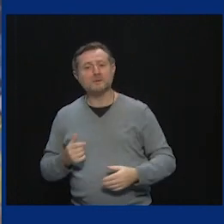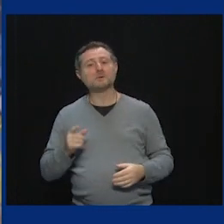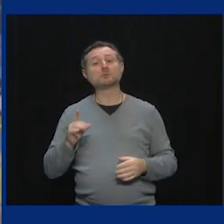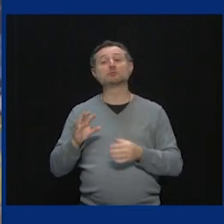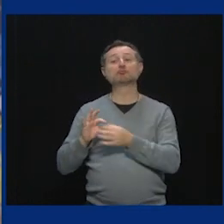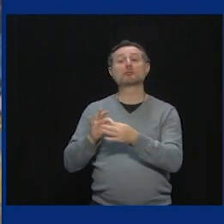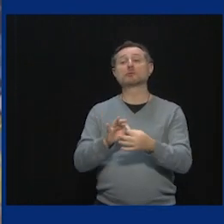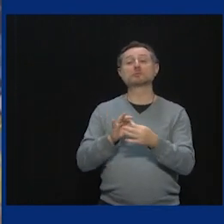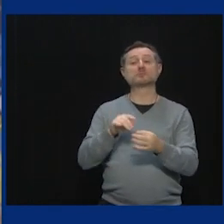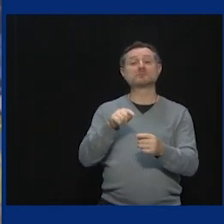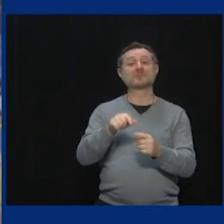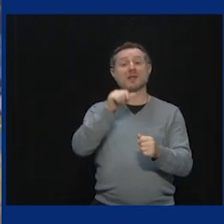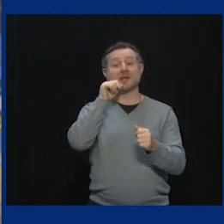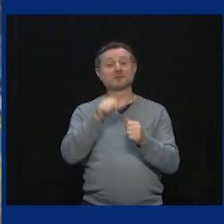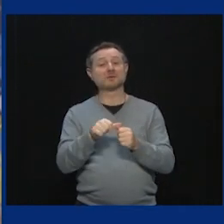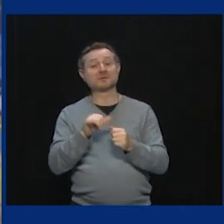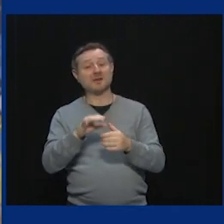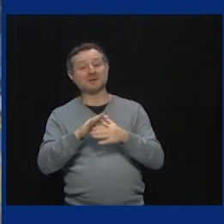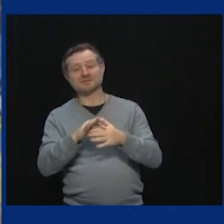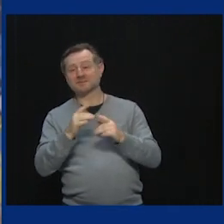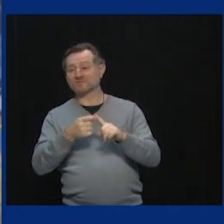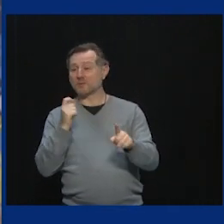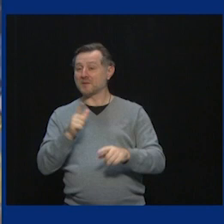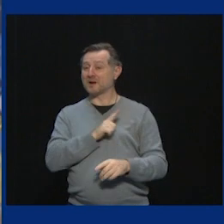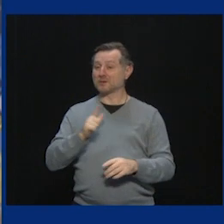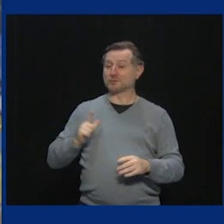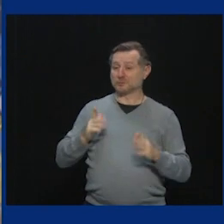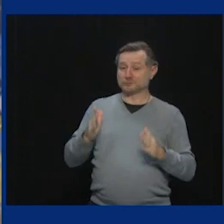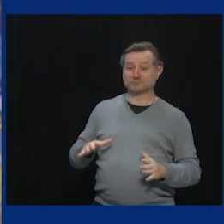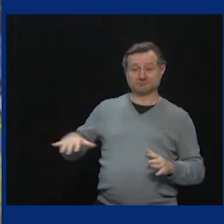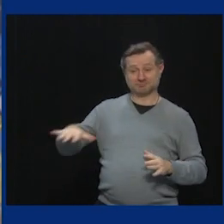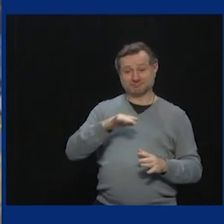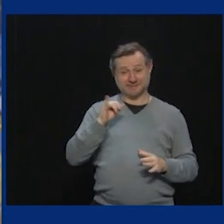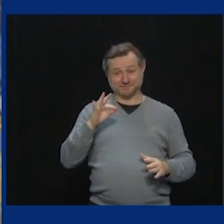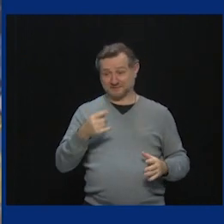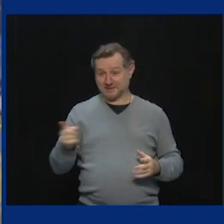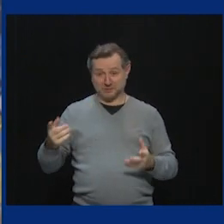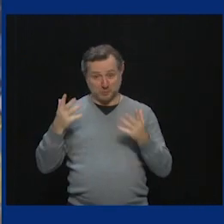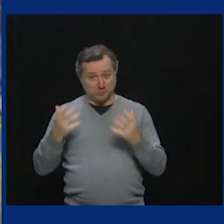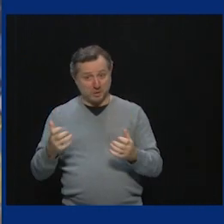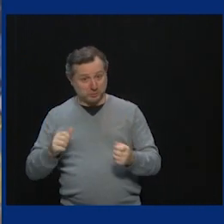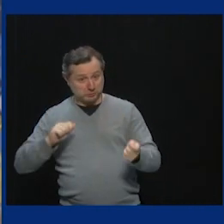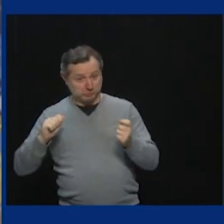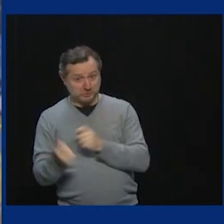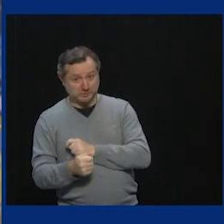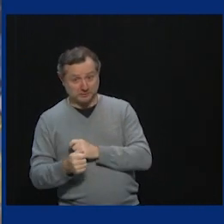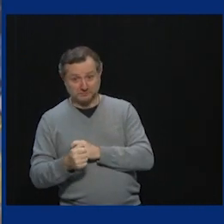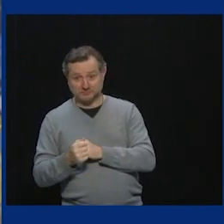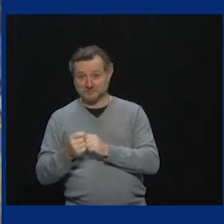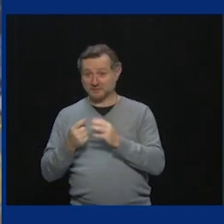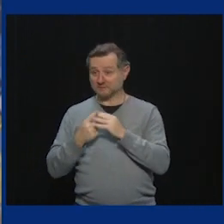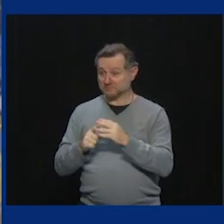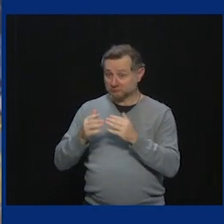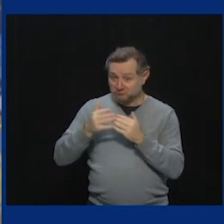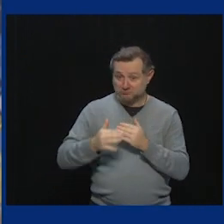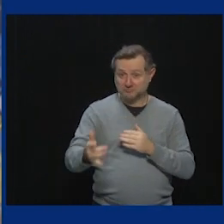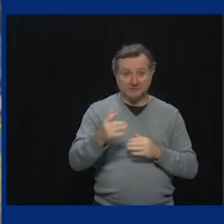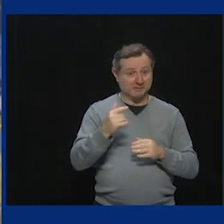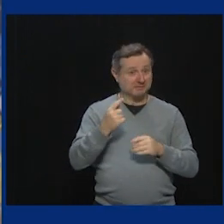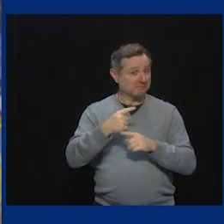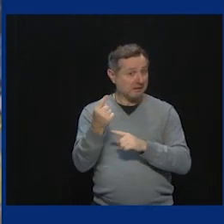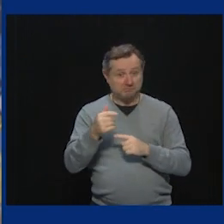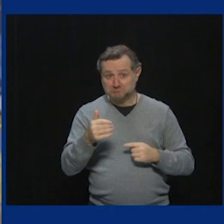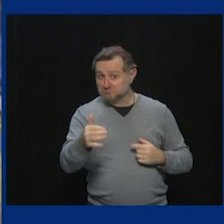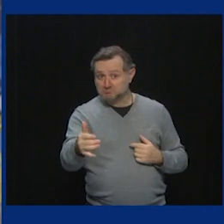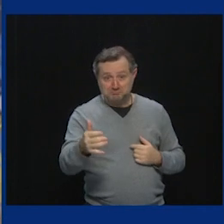from representatives from the legislature, if they want to change the effective date beyond what they passed